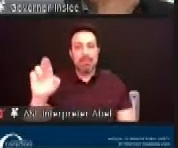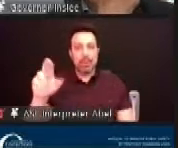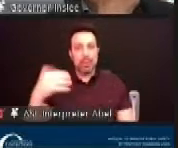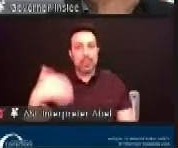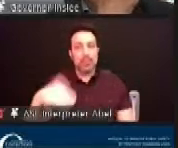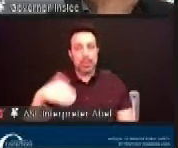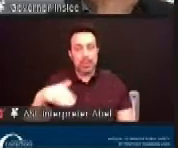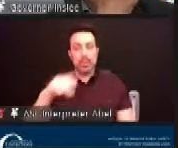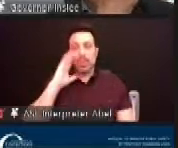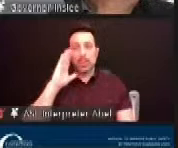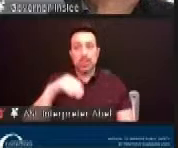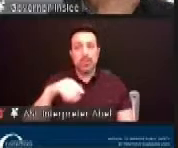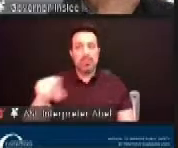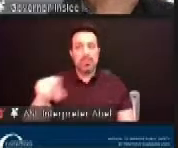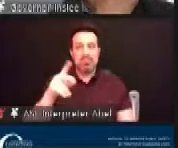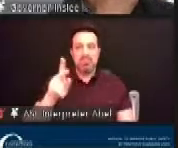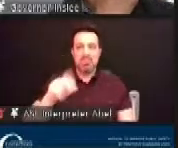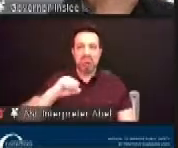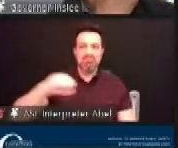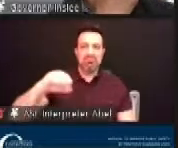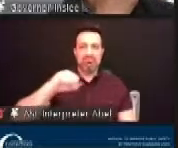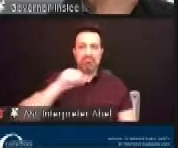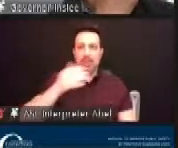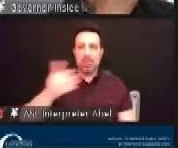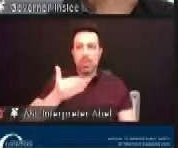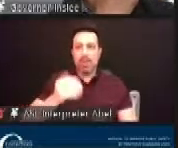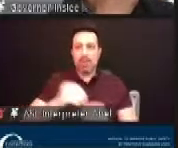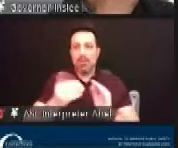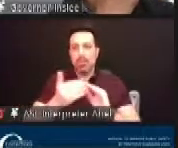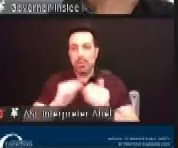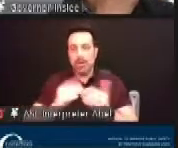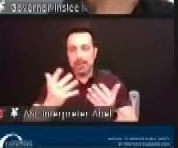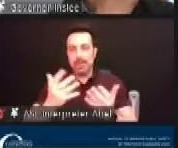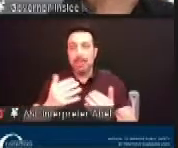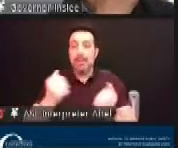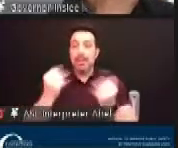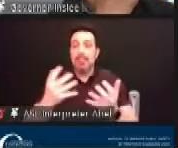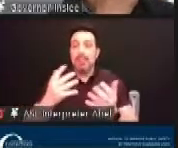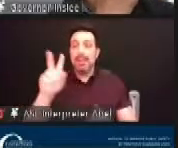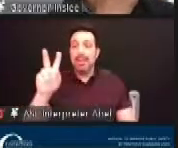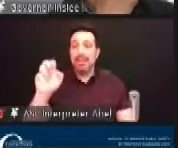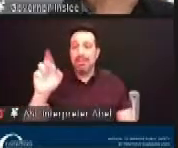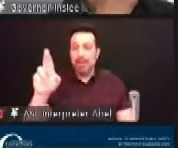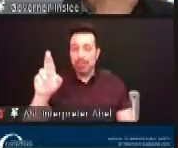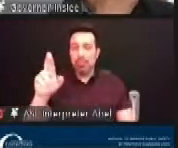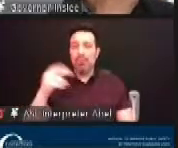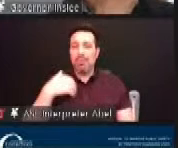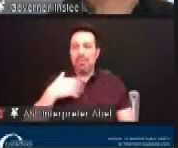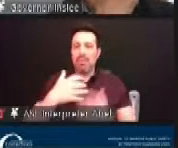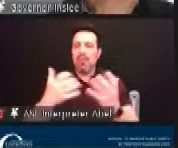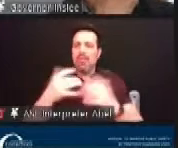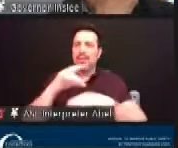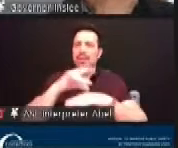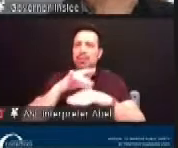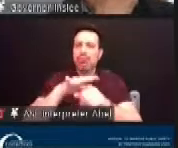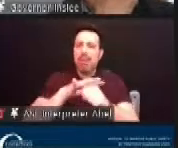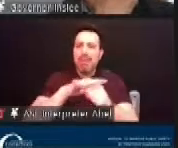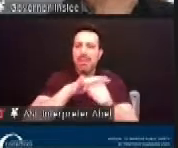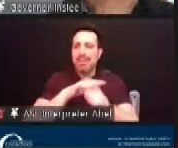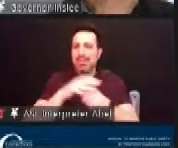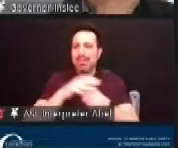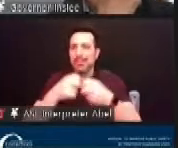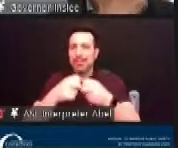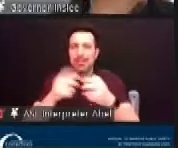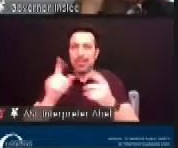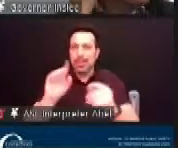know, they're not welcome in most communities, and a lot of our vendors, they have a lot of geographical issues to deal with in